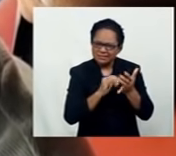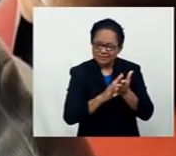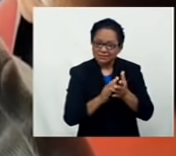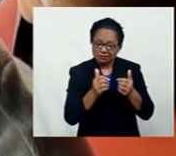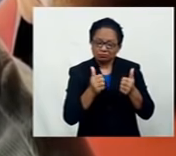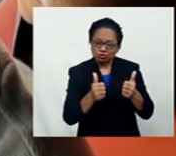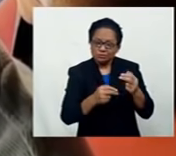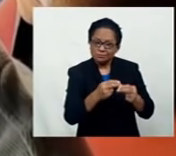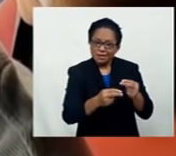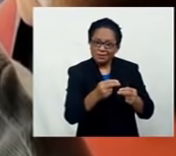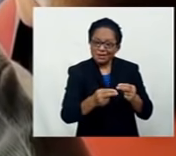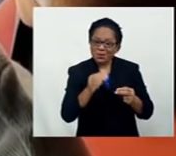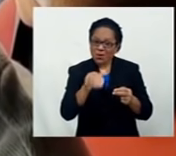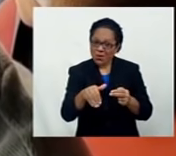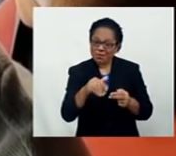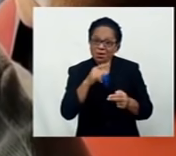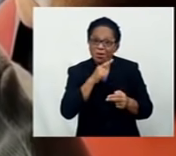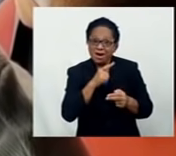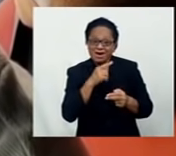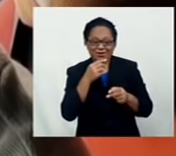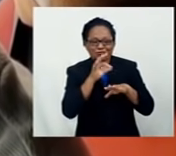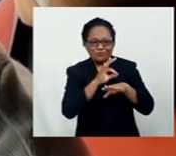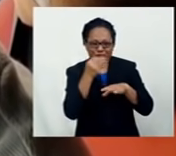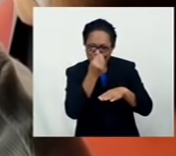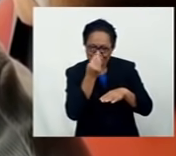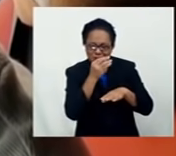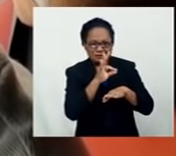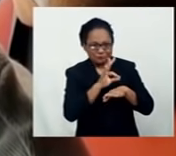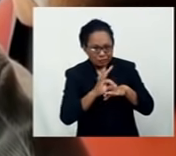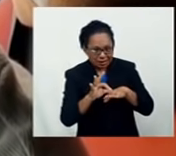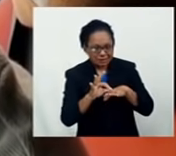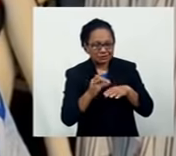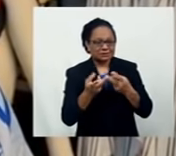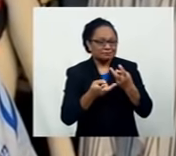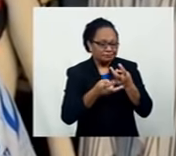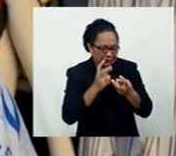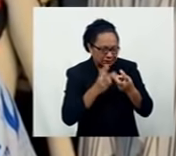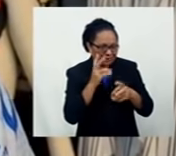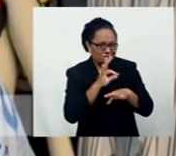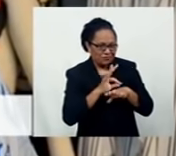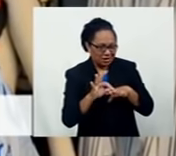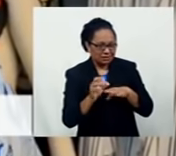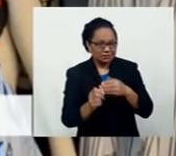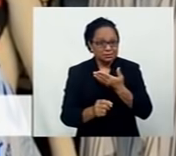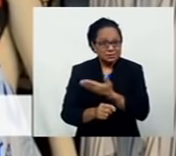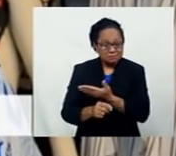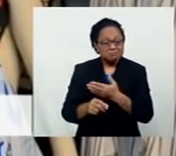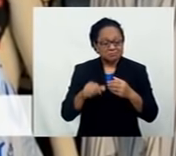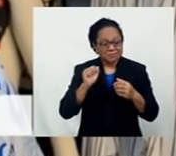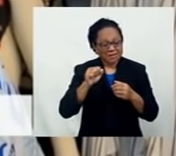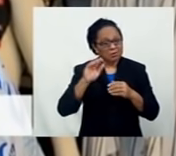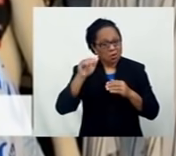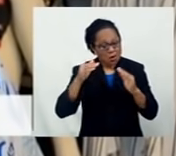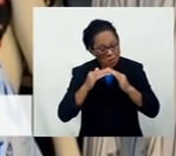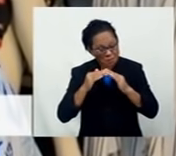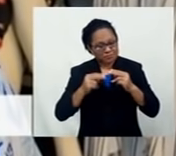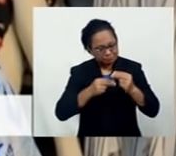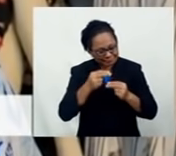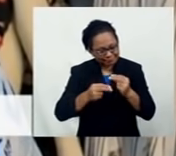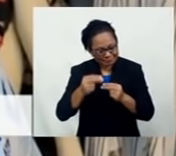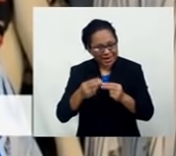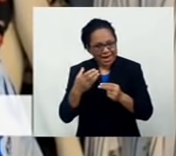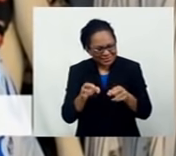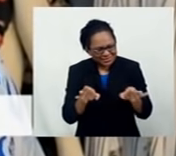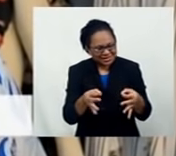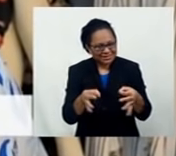home because we can have fresh fruits and fresh vegetables. We've been doing some backyard farming and we've been